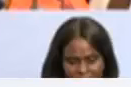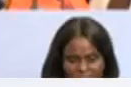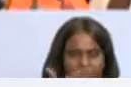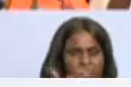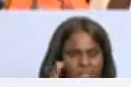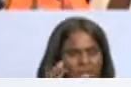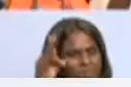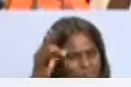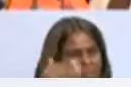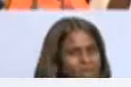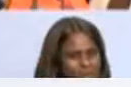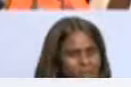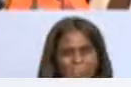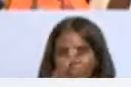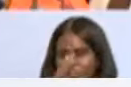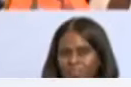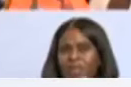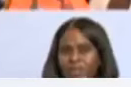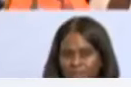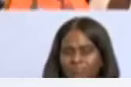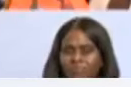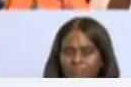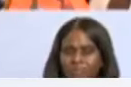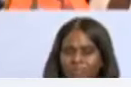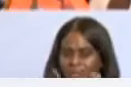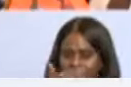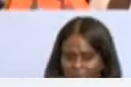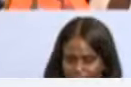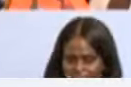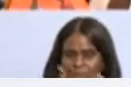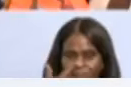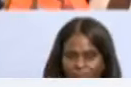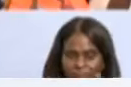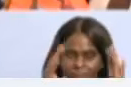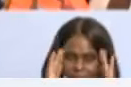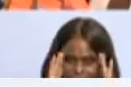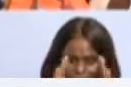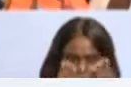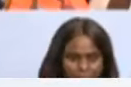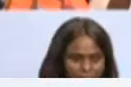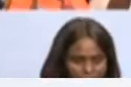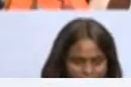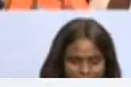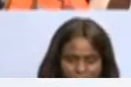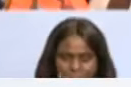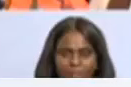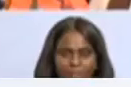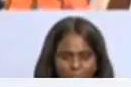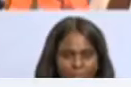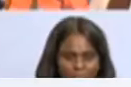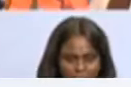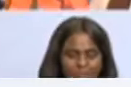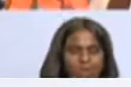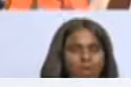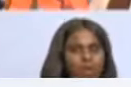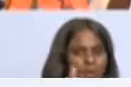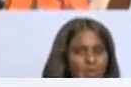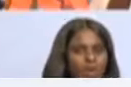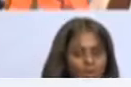future, Madam Speaker. We must commit to saving our nation and the integrity of our